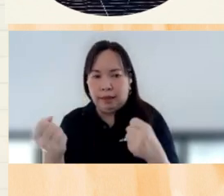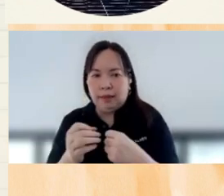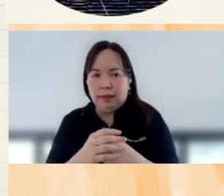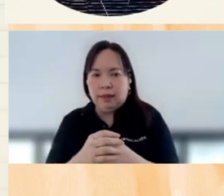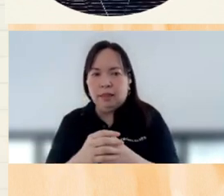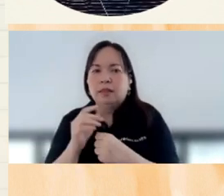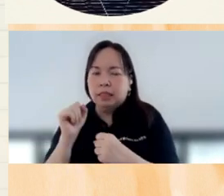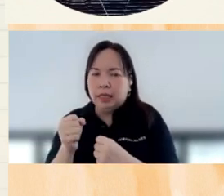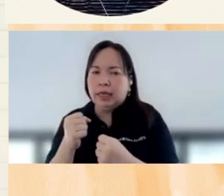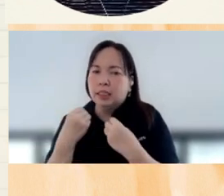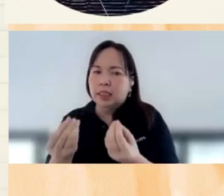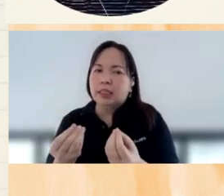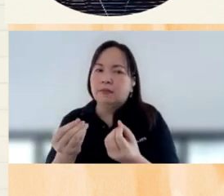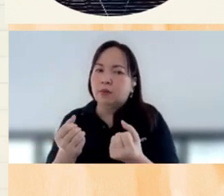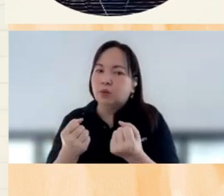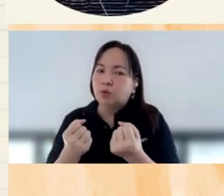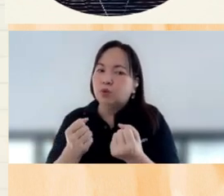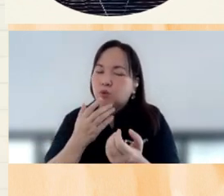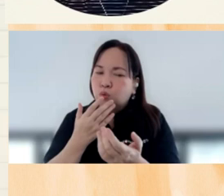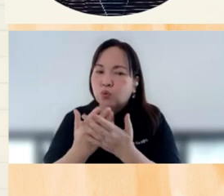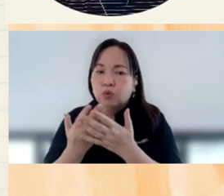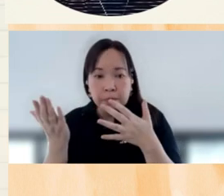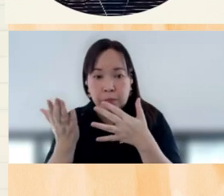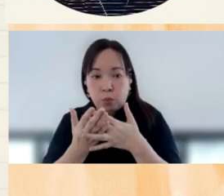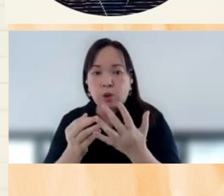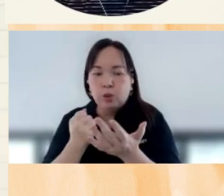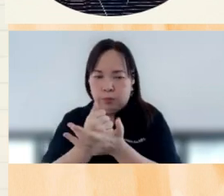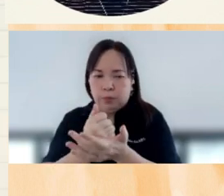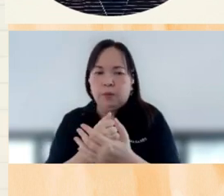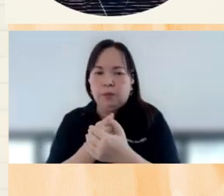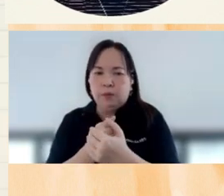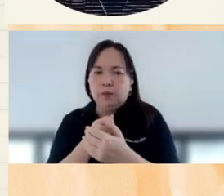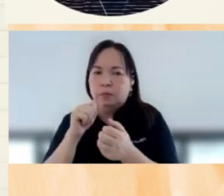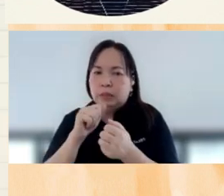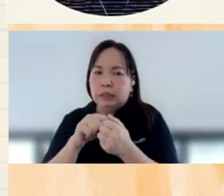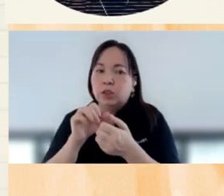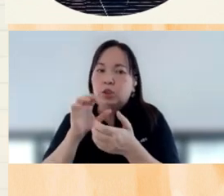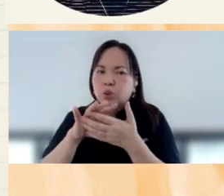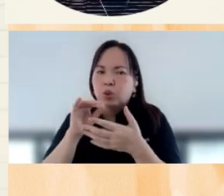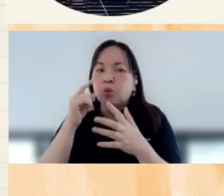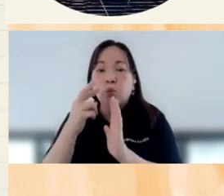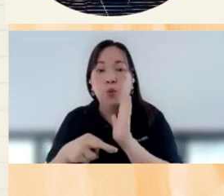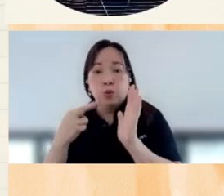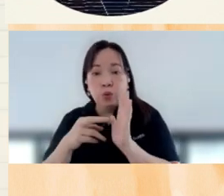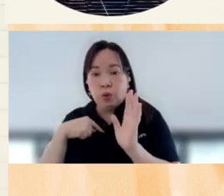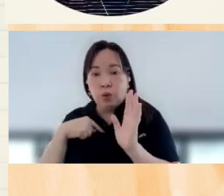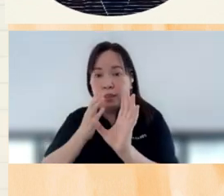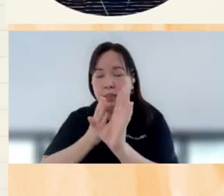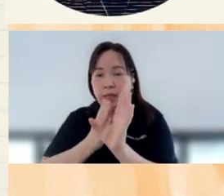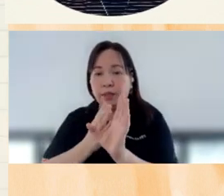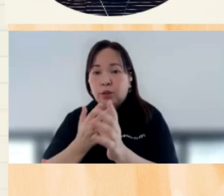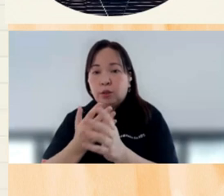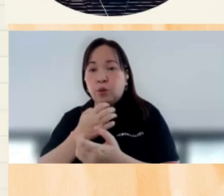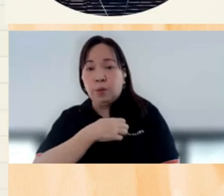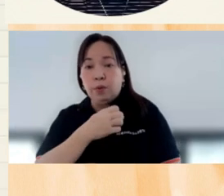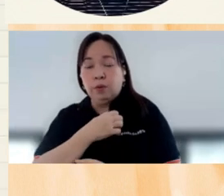we learned the essential role of psycho-emotional resilience in thriving during these challenging times.